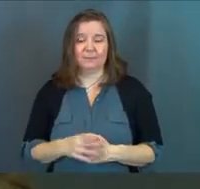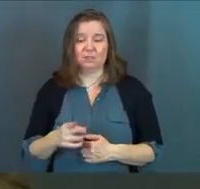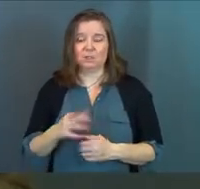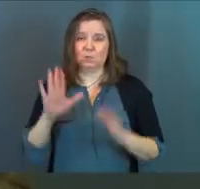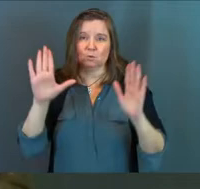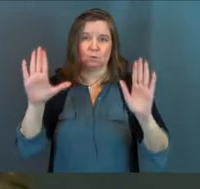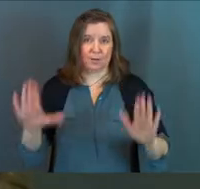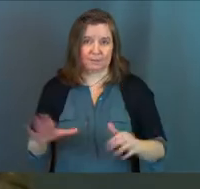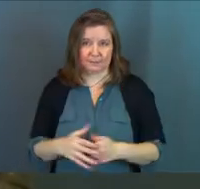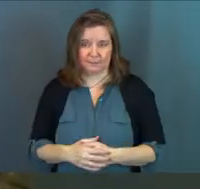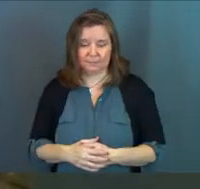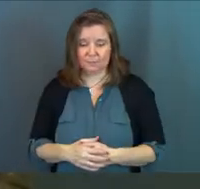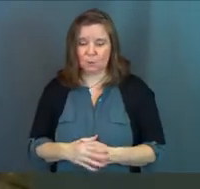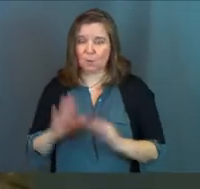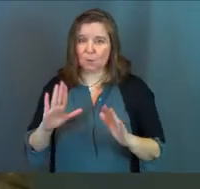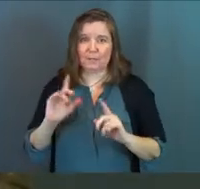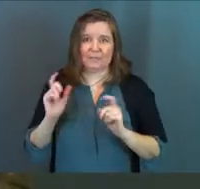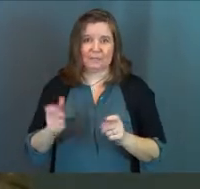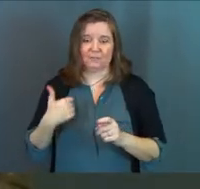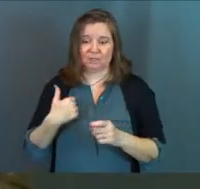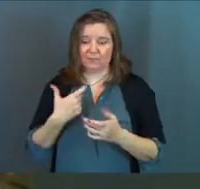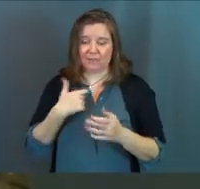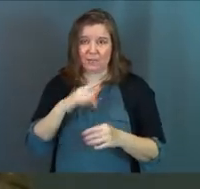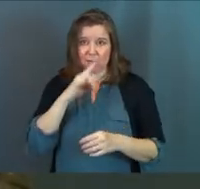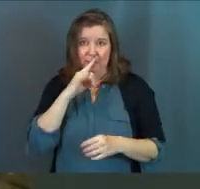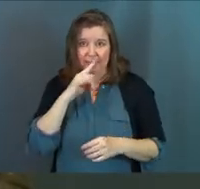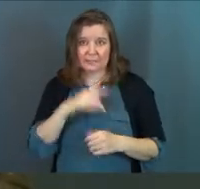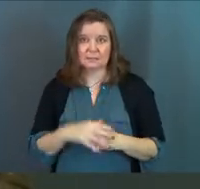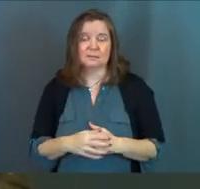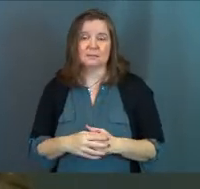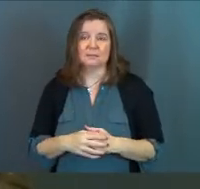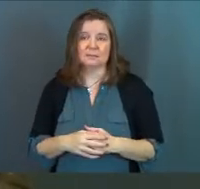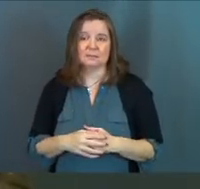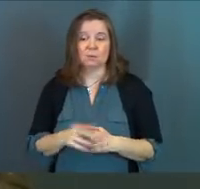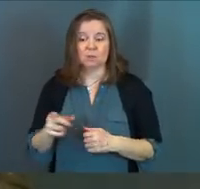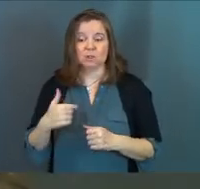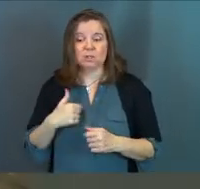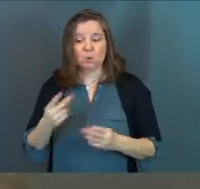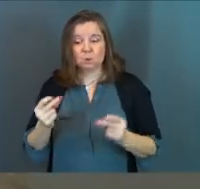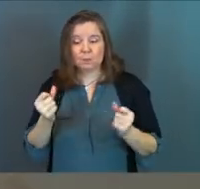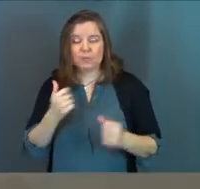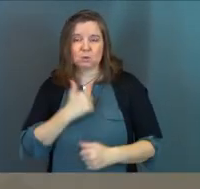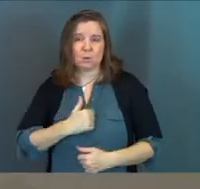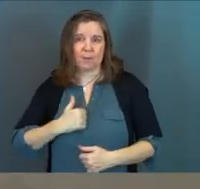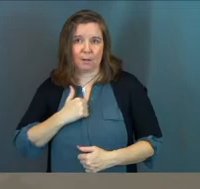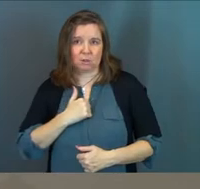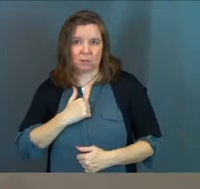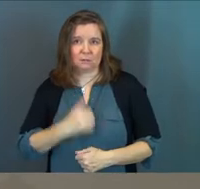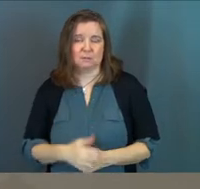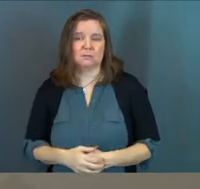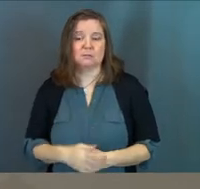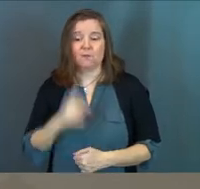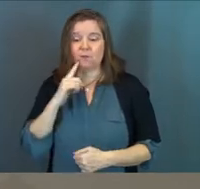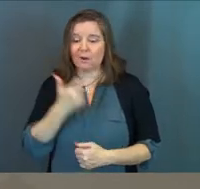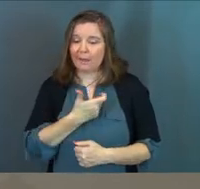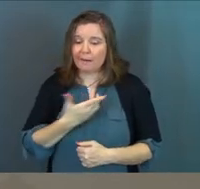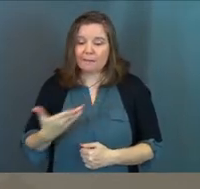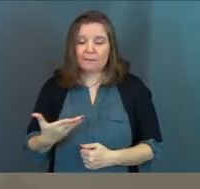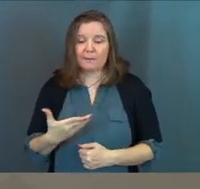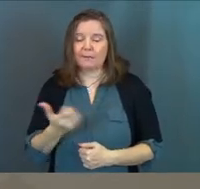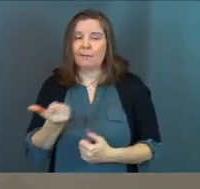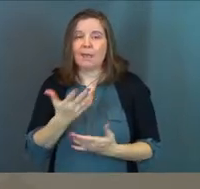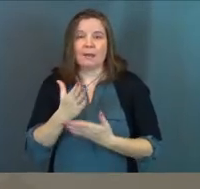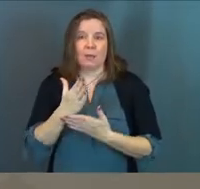She was awesome. One of the greatest gifts that she ever gave to our kids was she was quick to apologize for